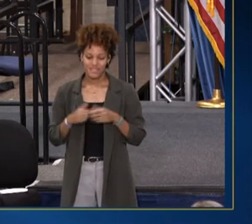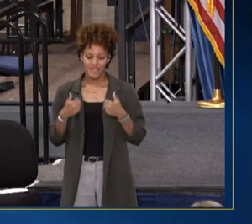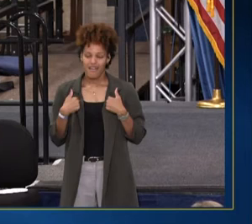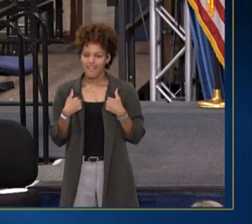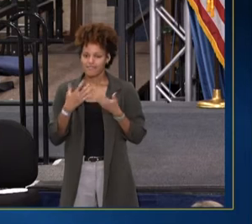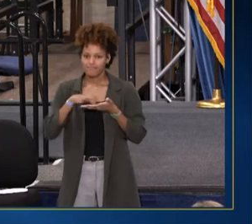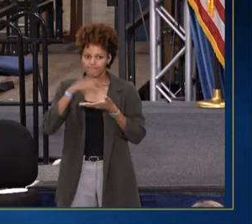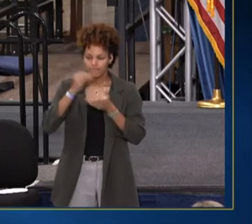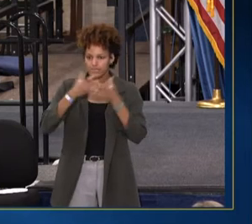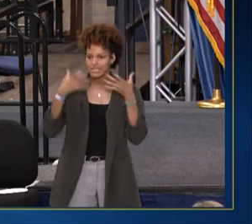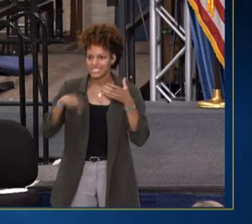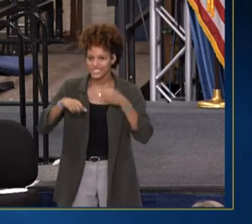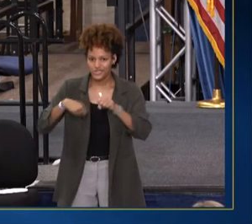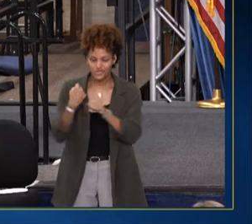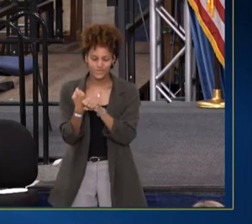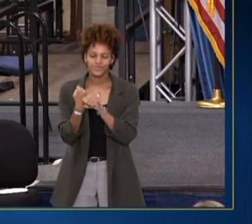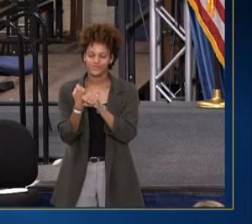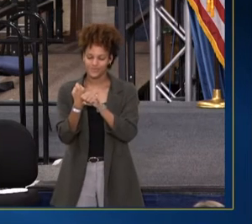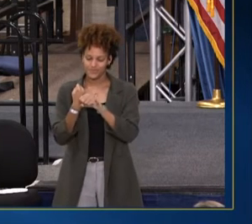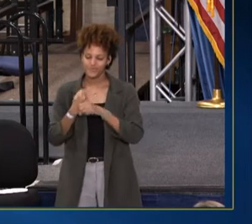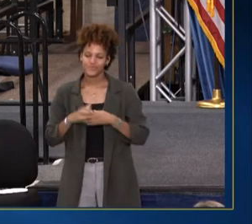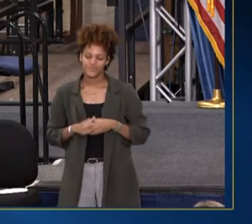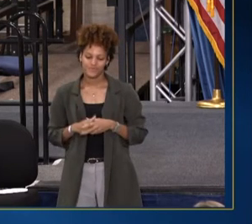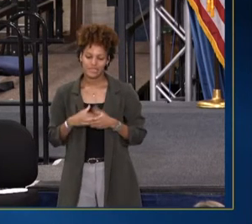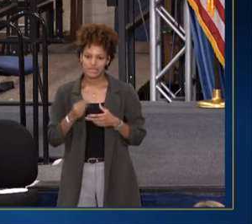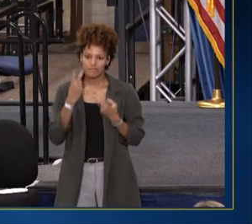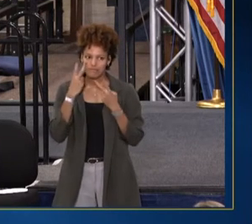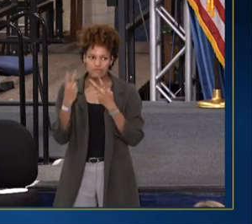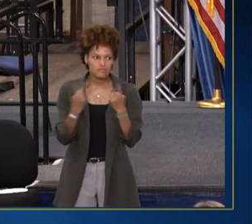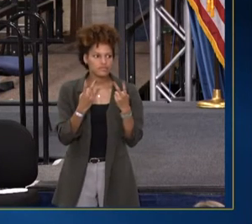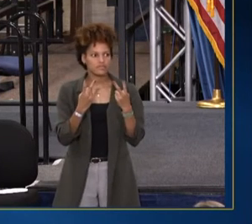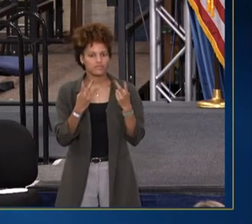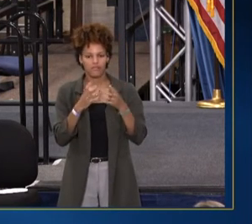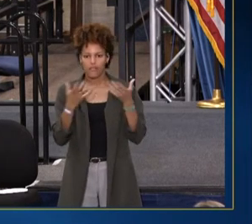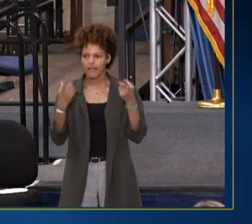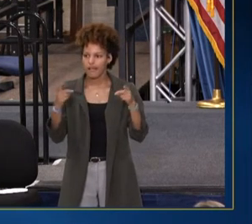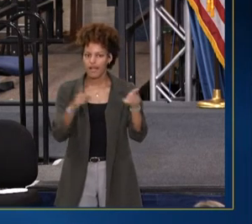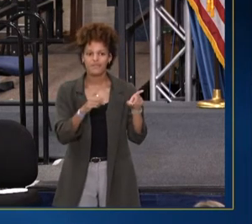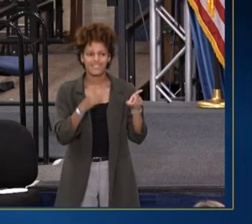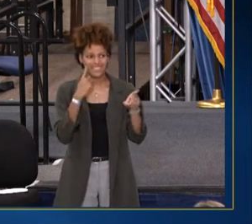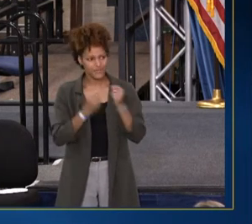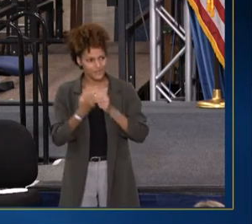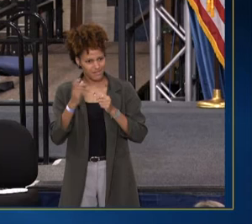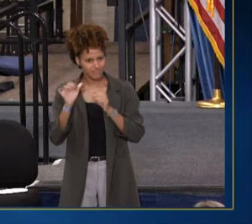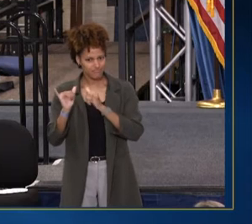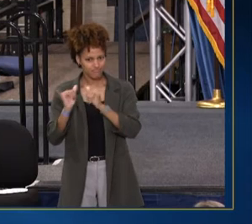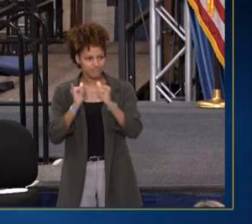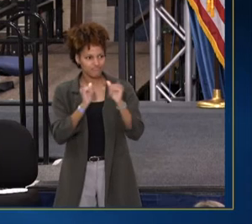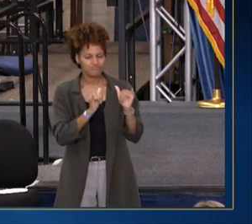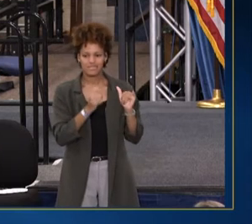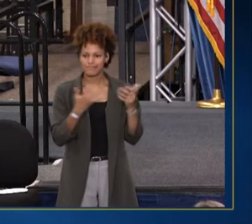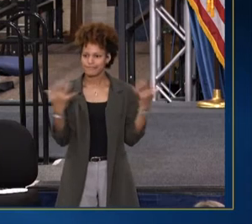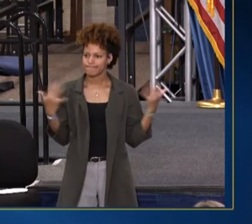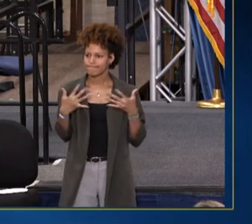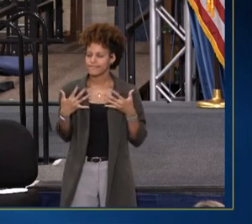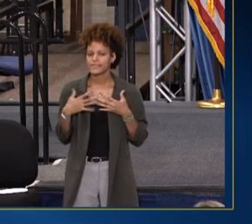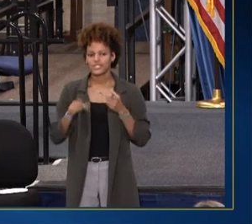I have learned a lot this year, and I've seen a lot. I think we all have. It's been a scary